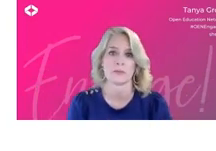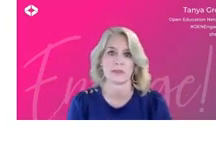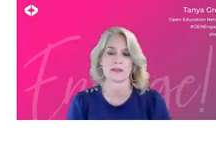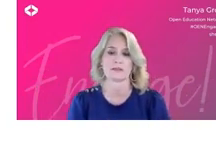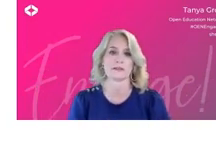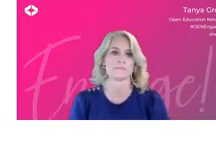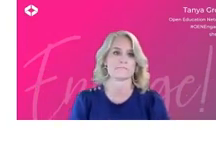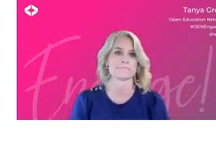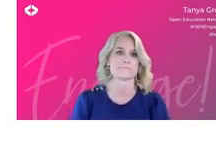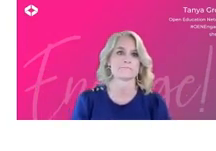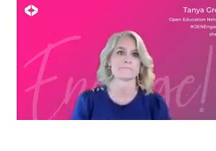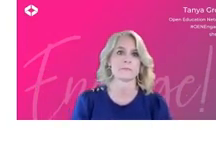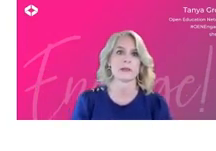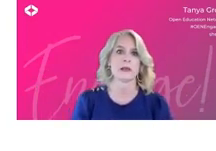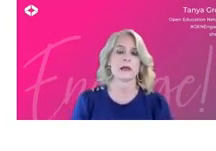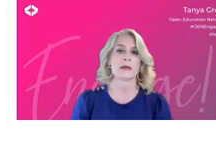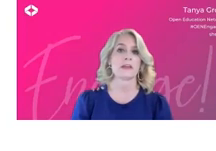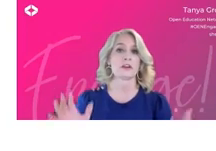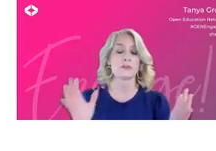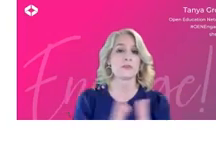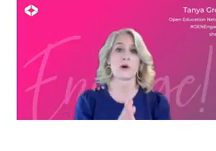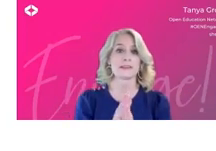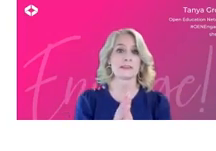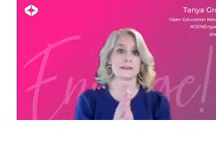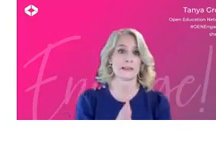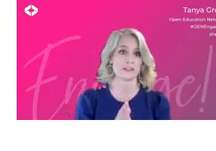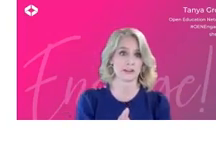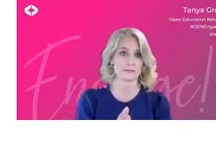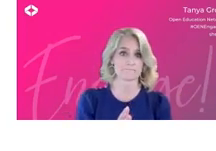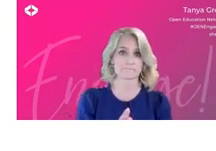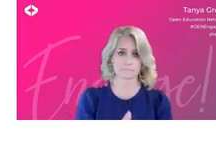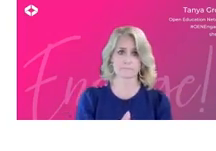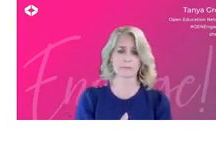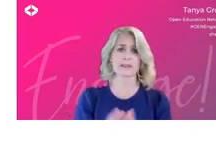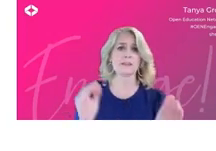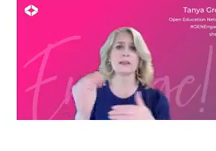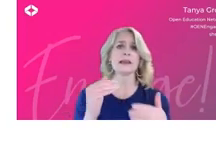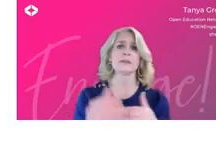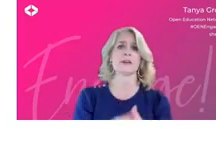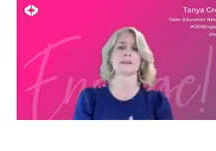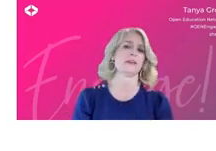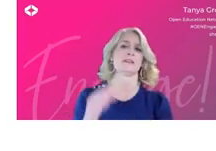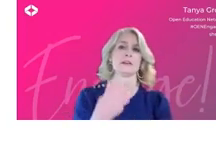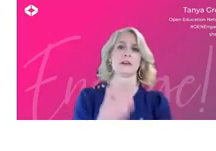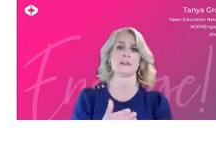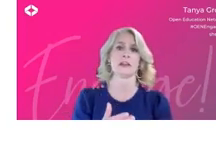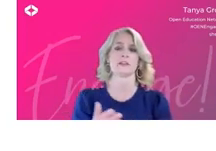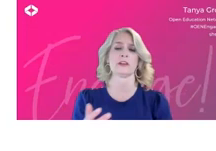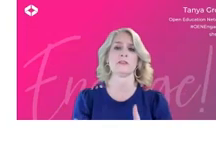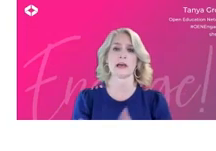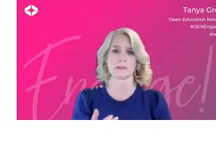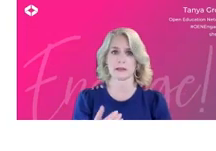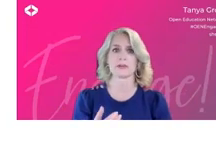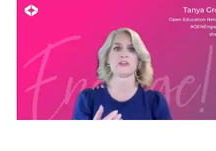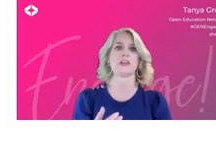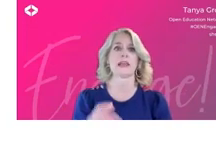Zoom, or something else. In terms of what's in a session, these are the items or activities that are in each session.